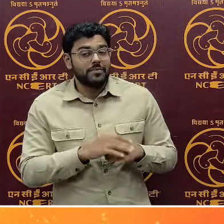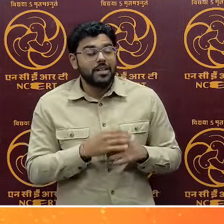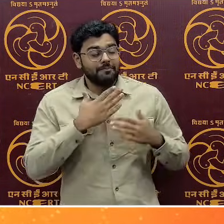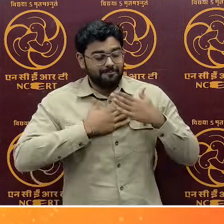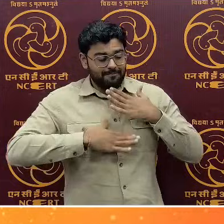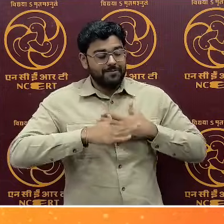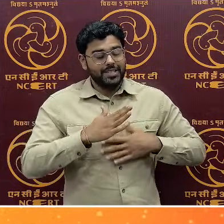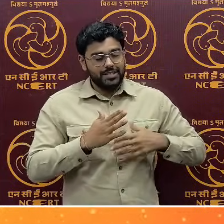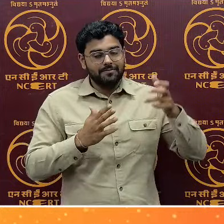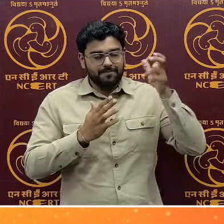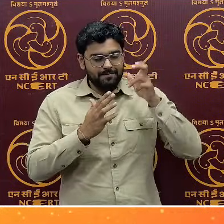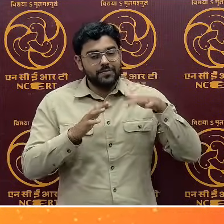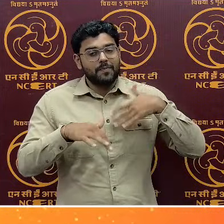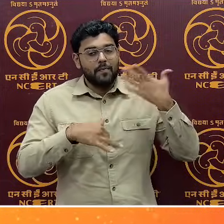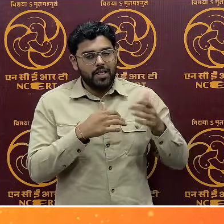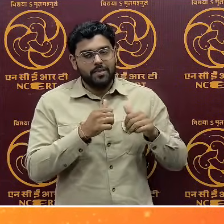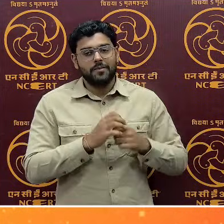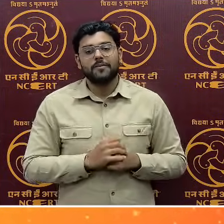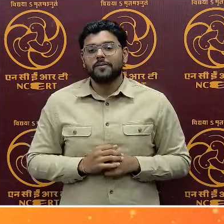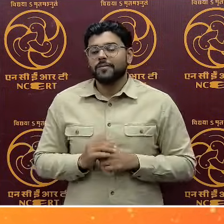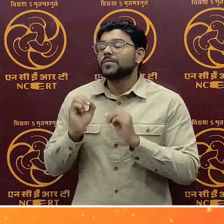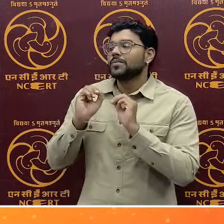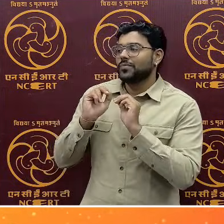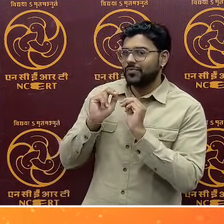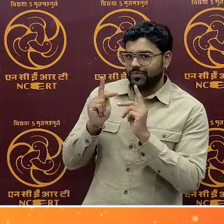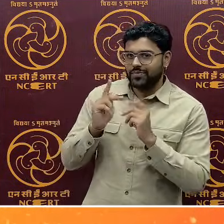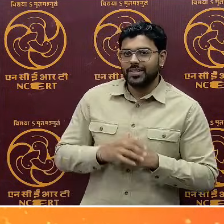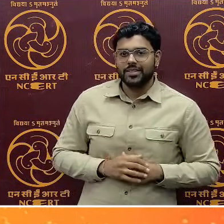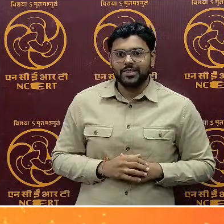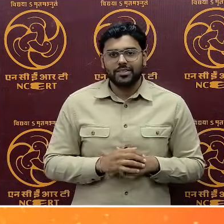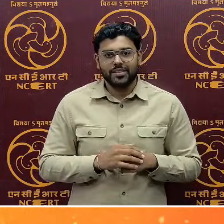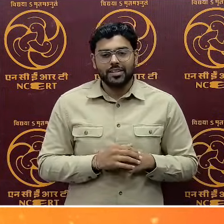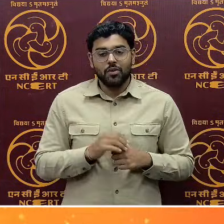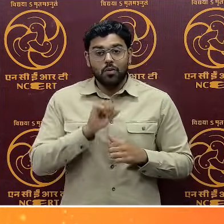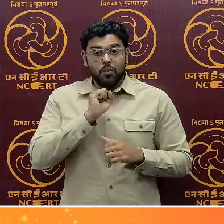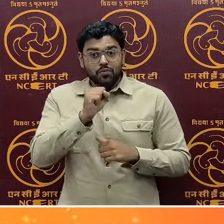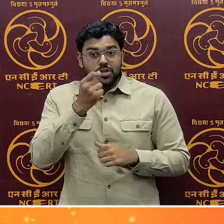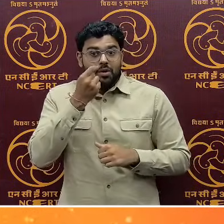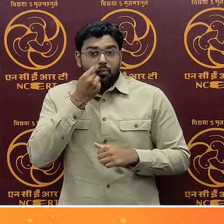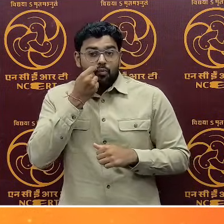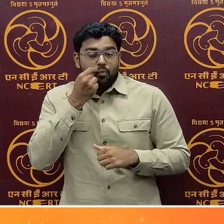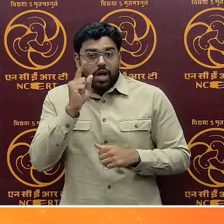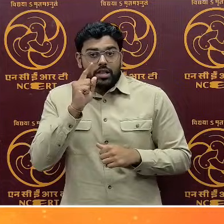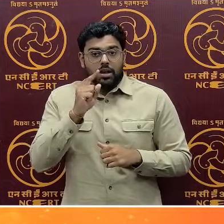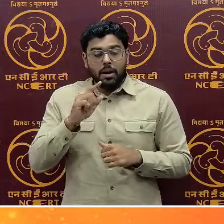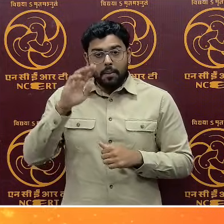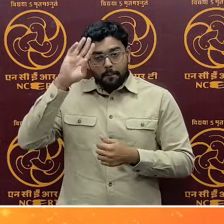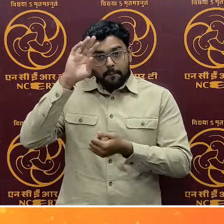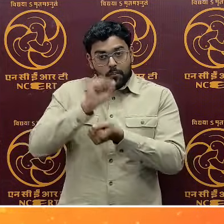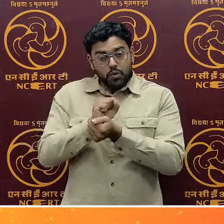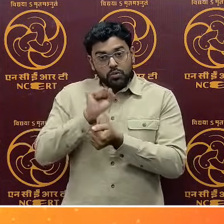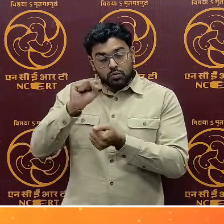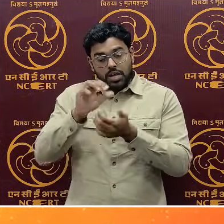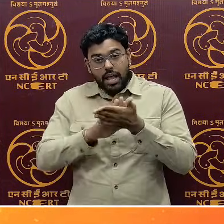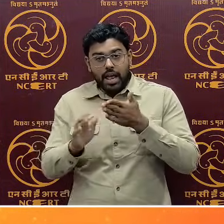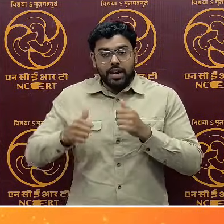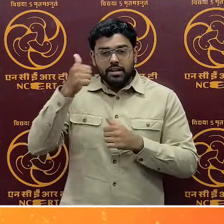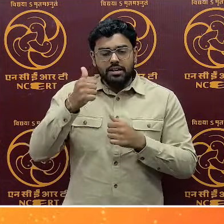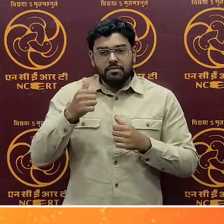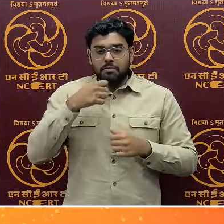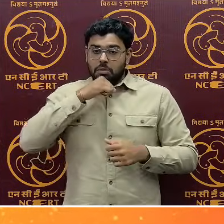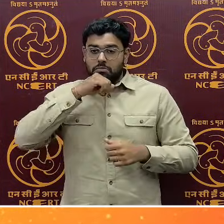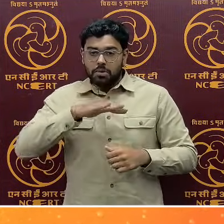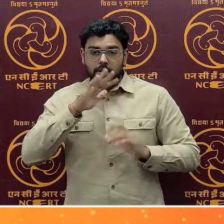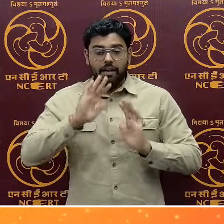patiently listen to the Okay, story. please go ahead then. His father is the chief of police. In spite of being so